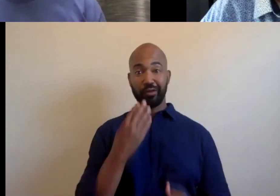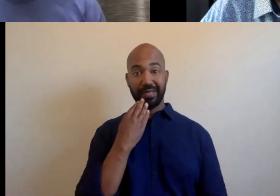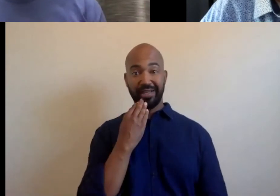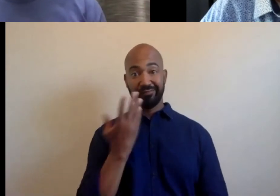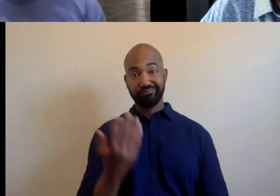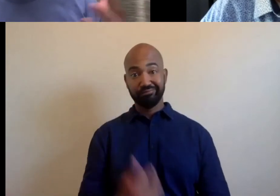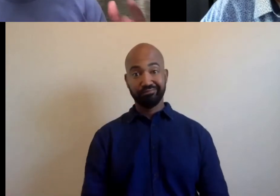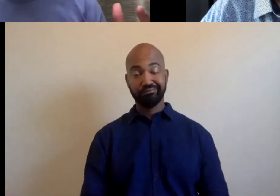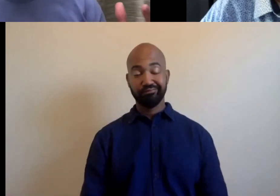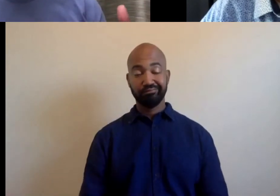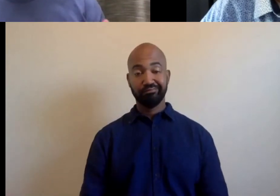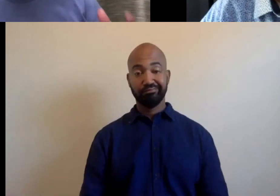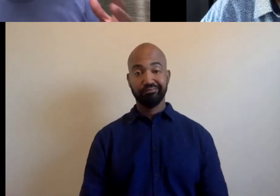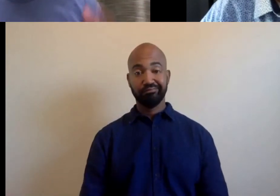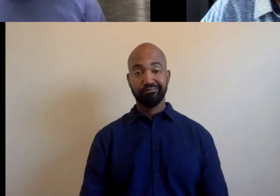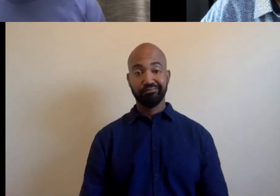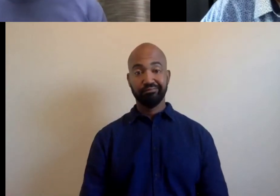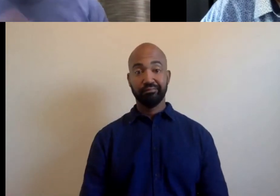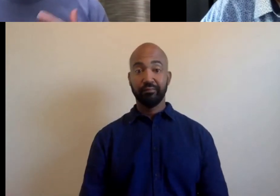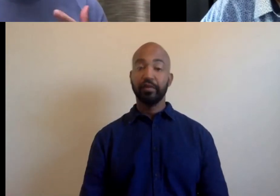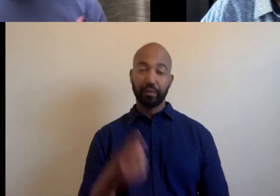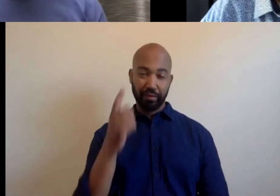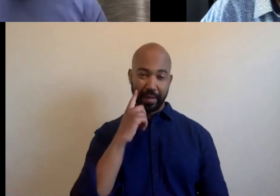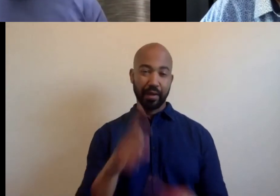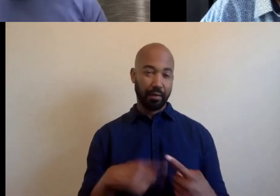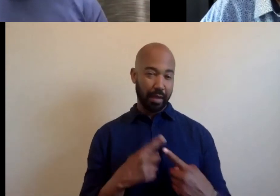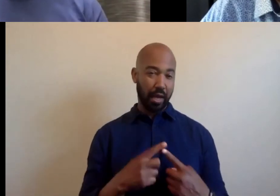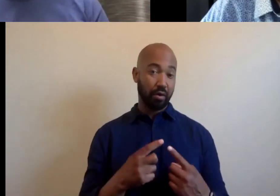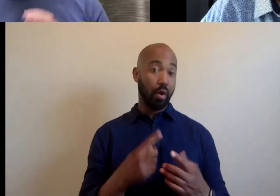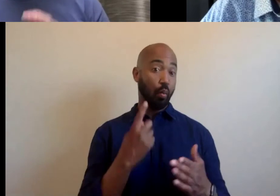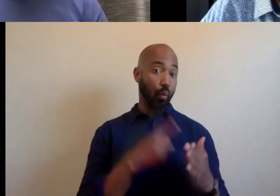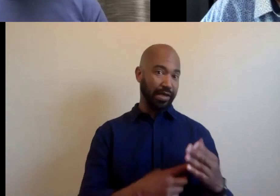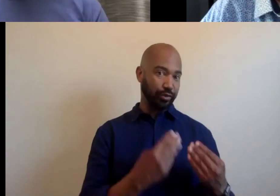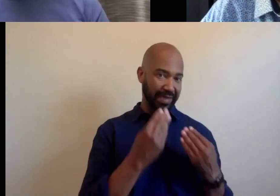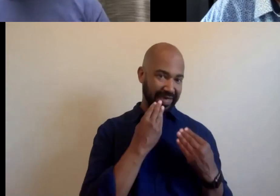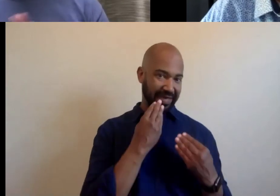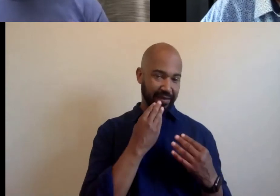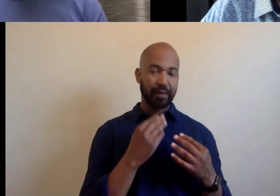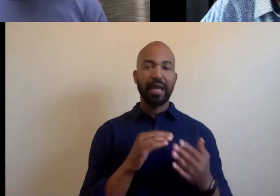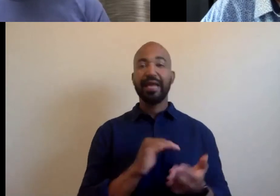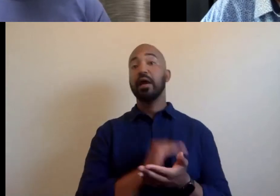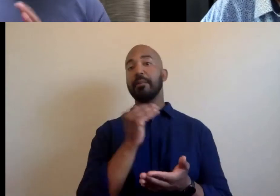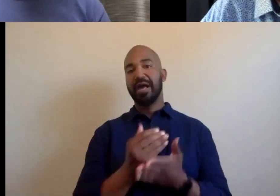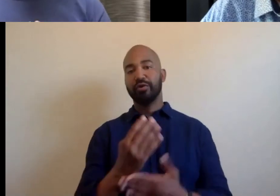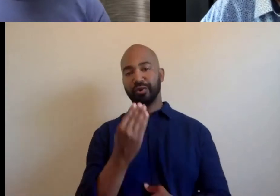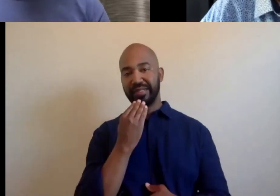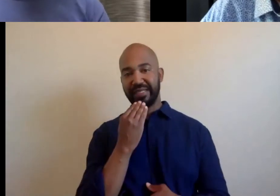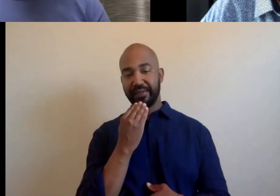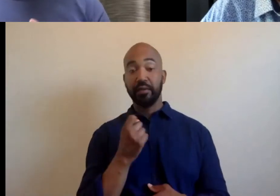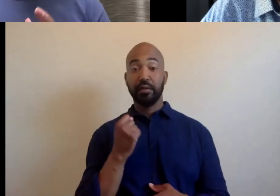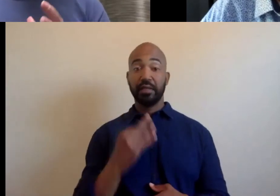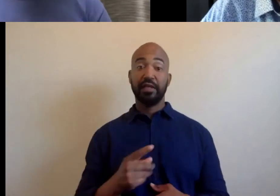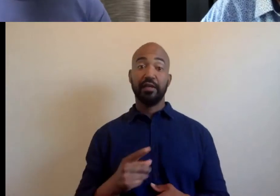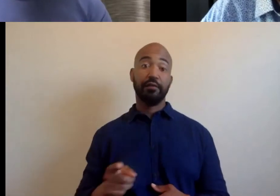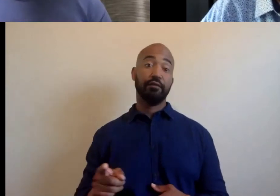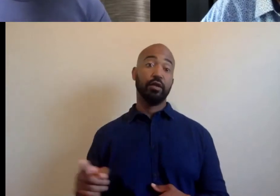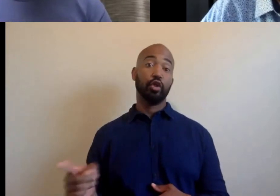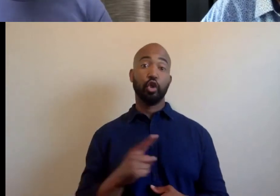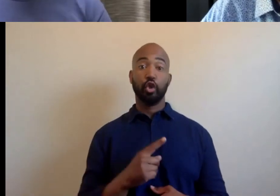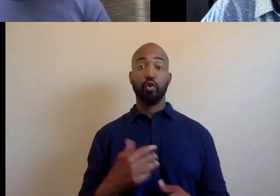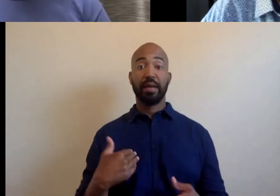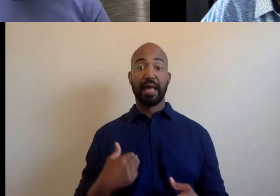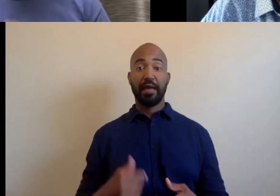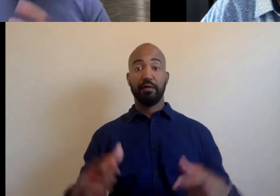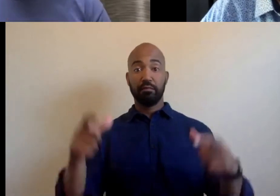about what you're eating and the quantity. So if you create yourself, a plate of